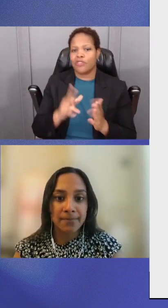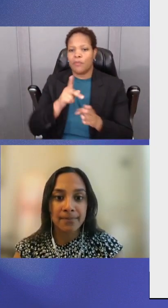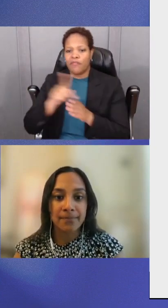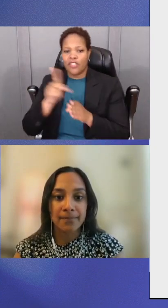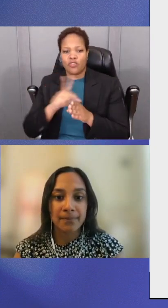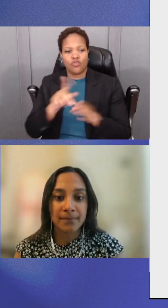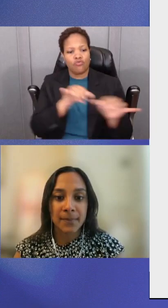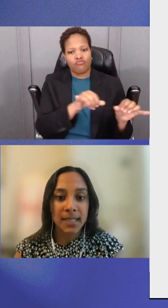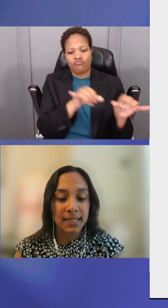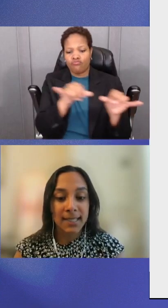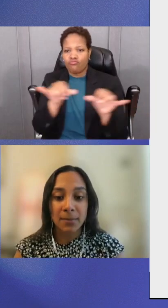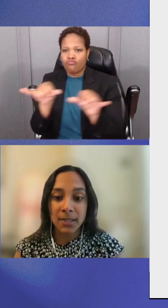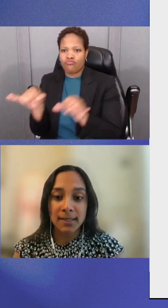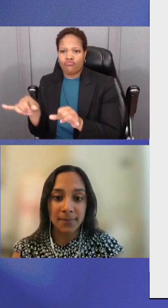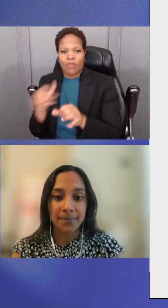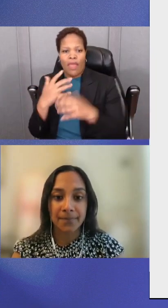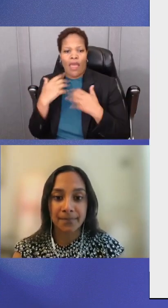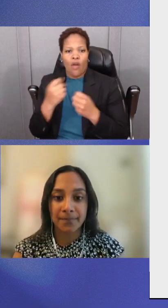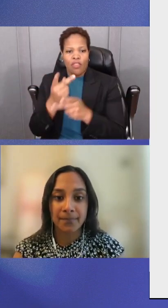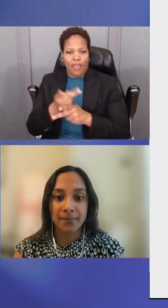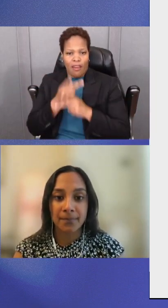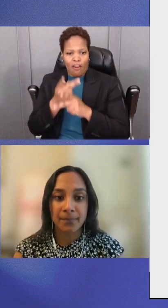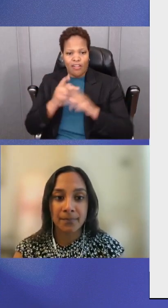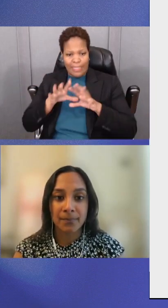team. Next slide, please.